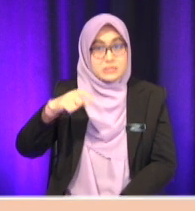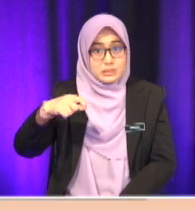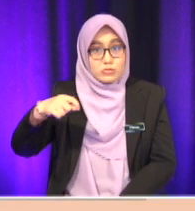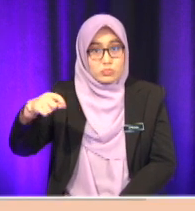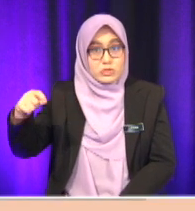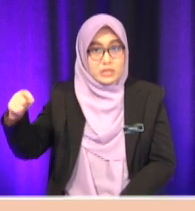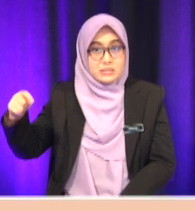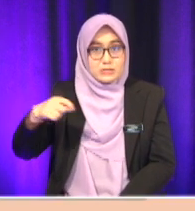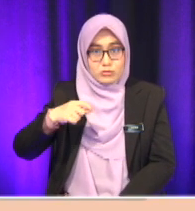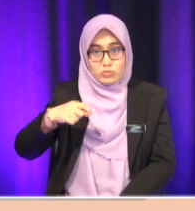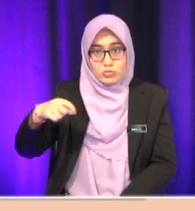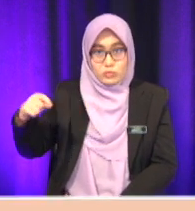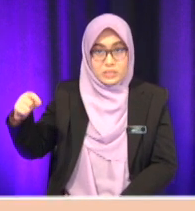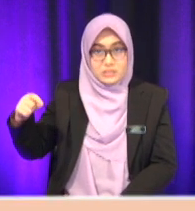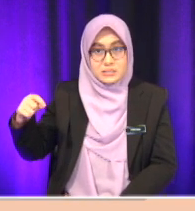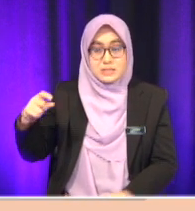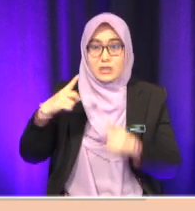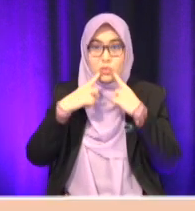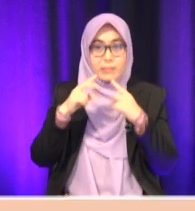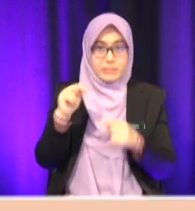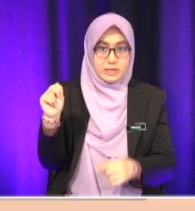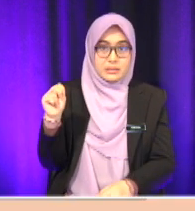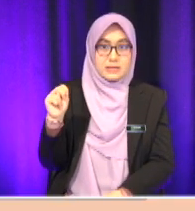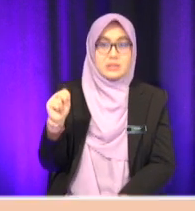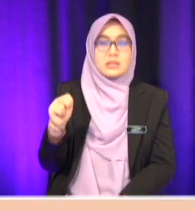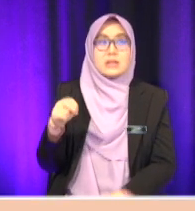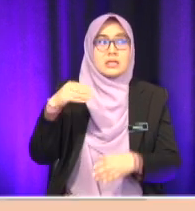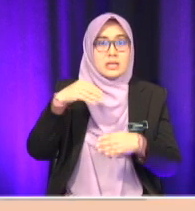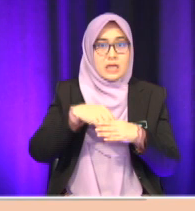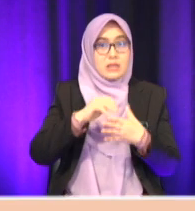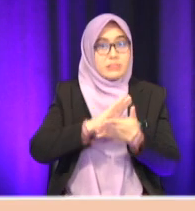Okay. Number 38 just now, enter.